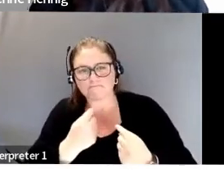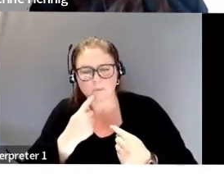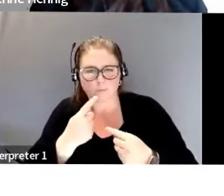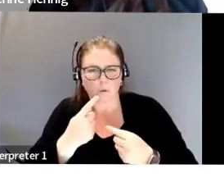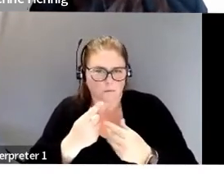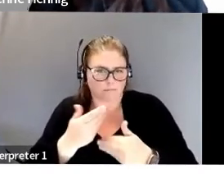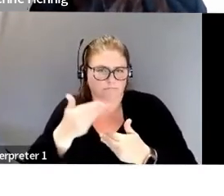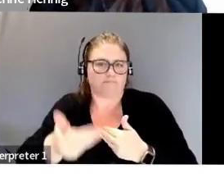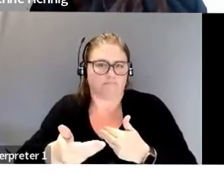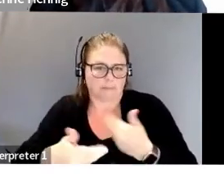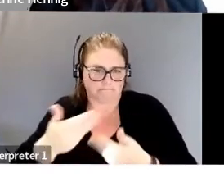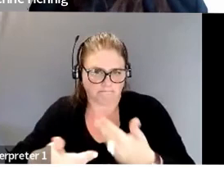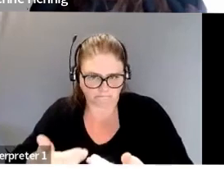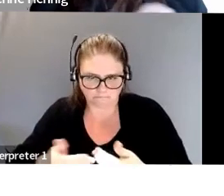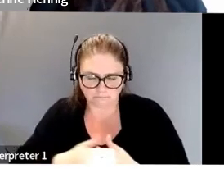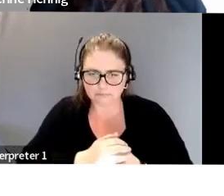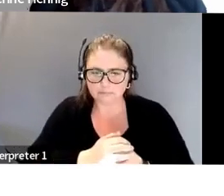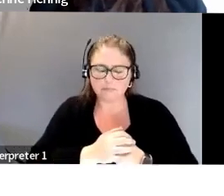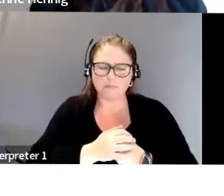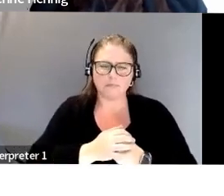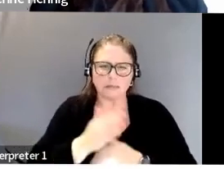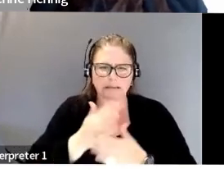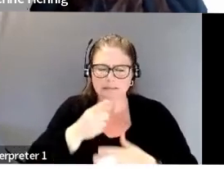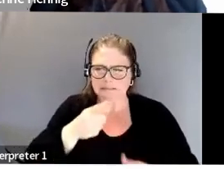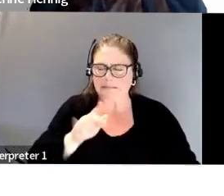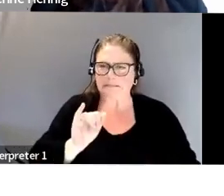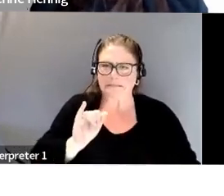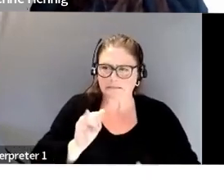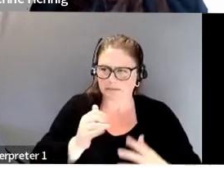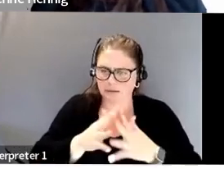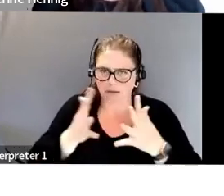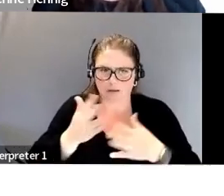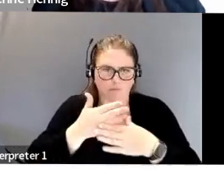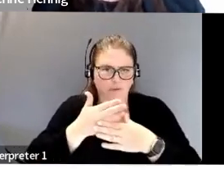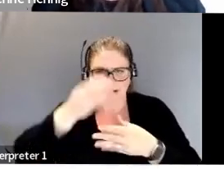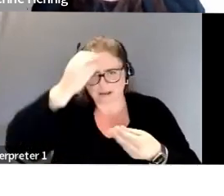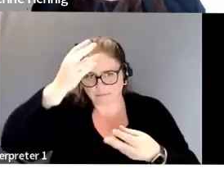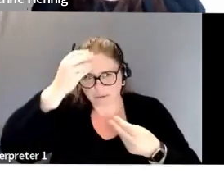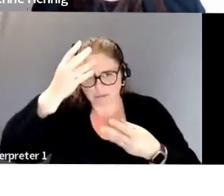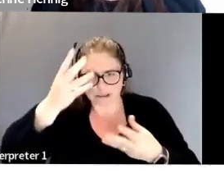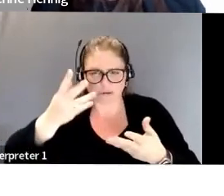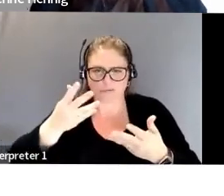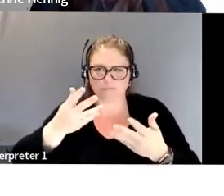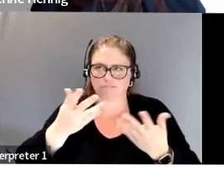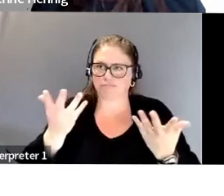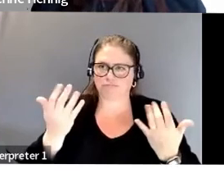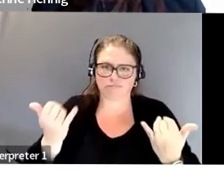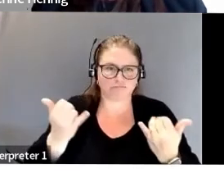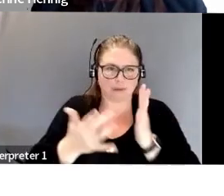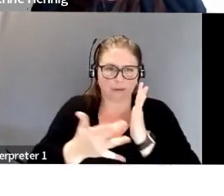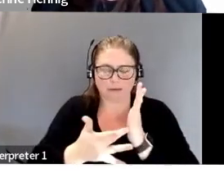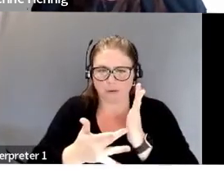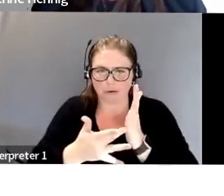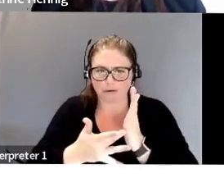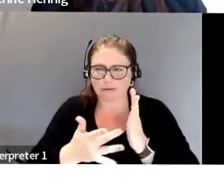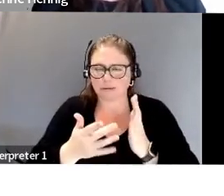So I know that sharing this information can be a little daunting in the world of technology where there are